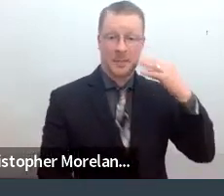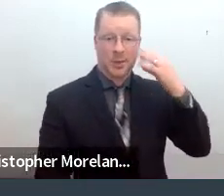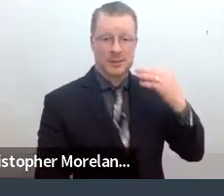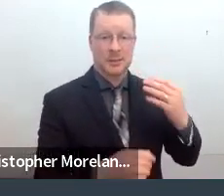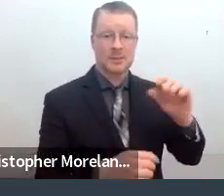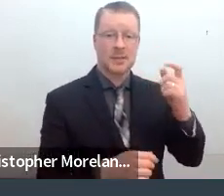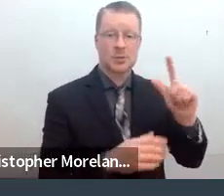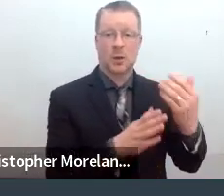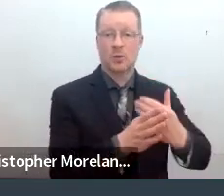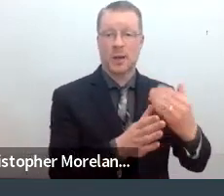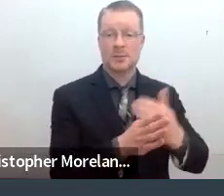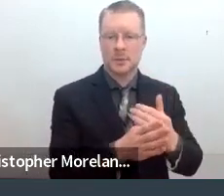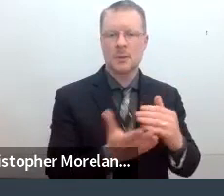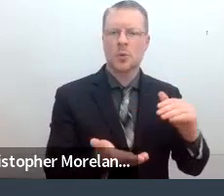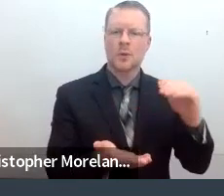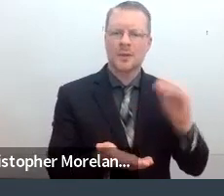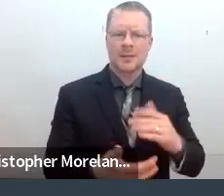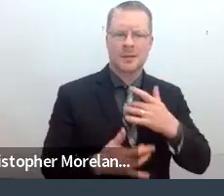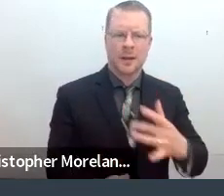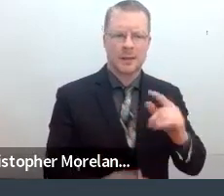This report shows that